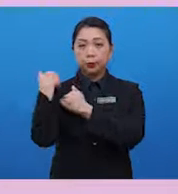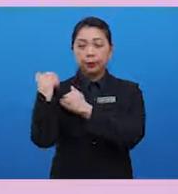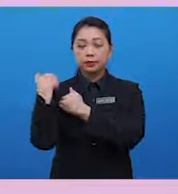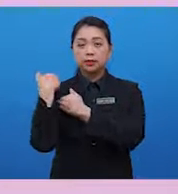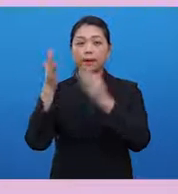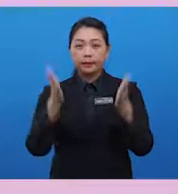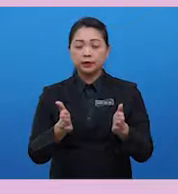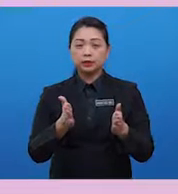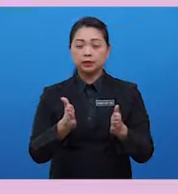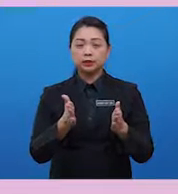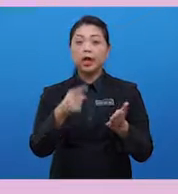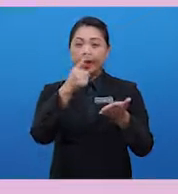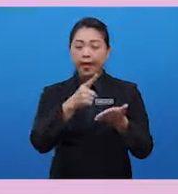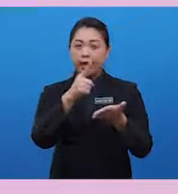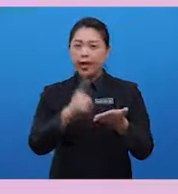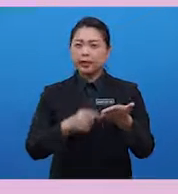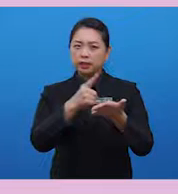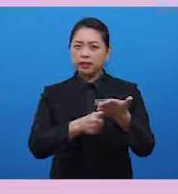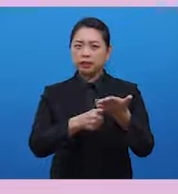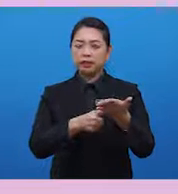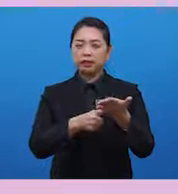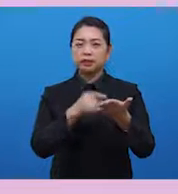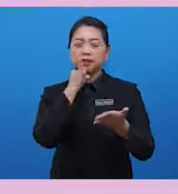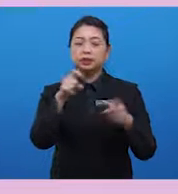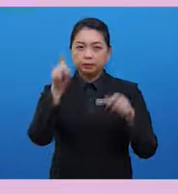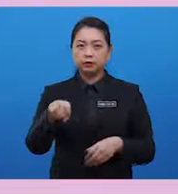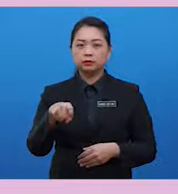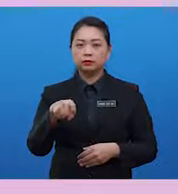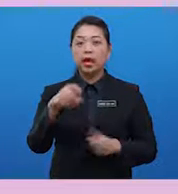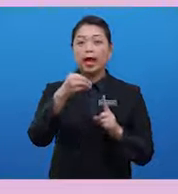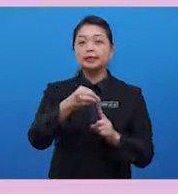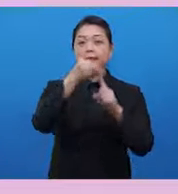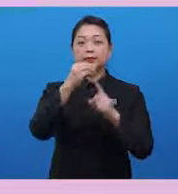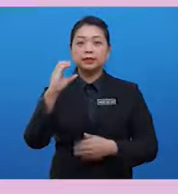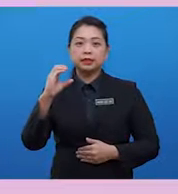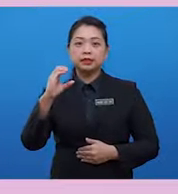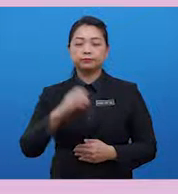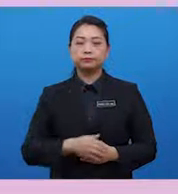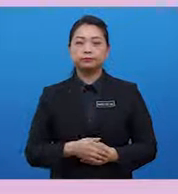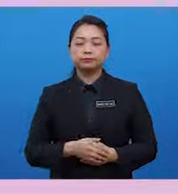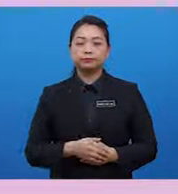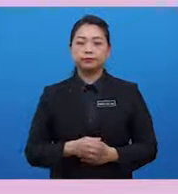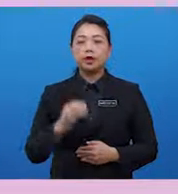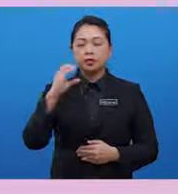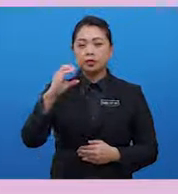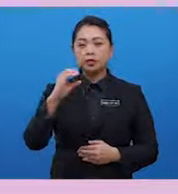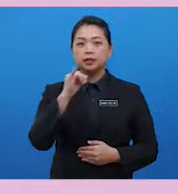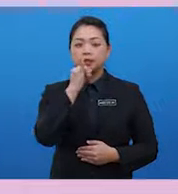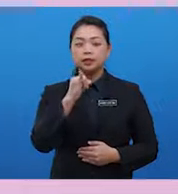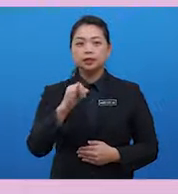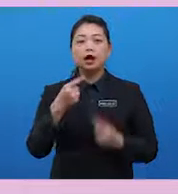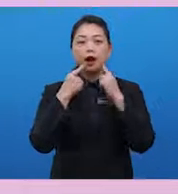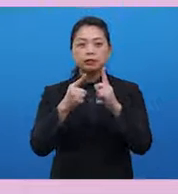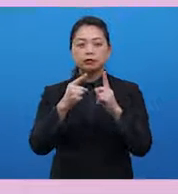answer is probable, except for C. The answer C is sadly the answer that most of us